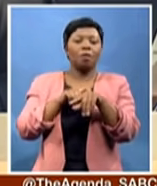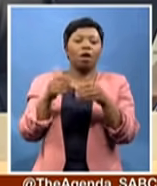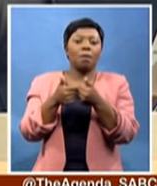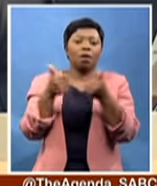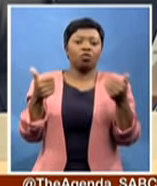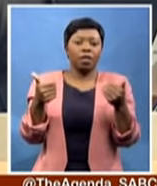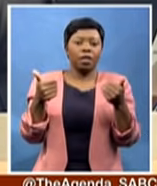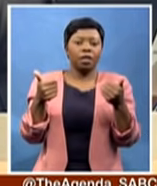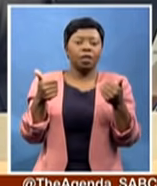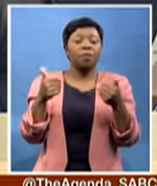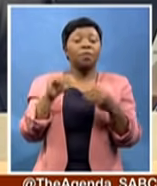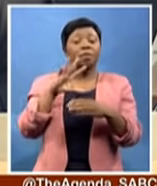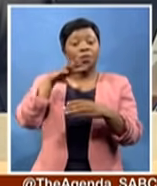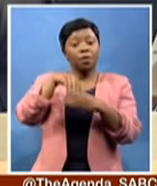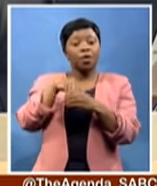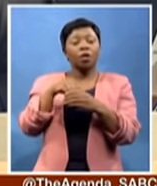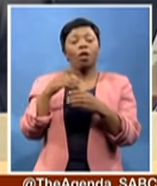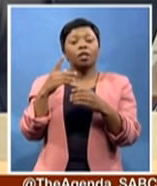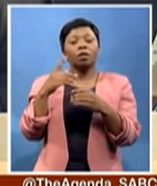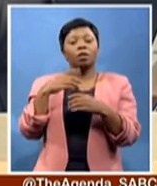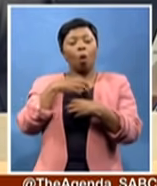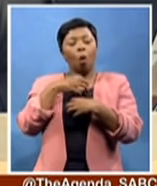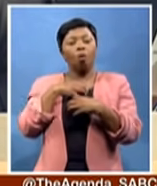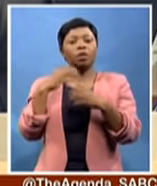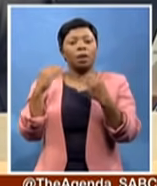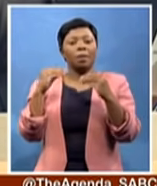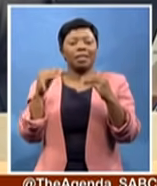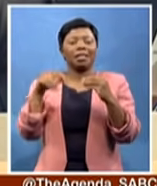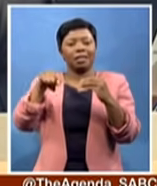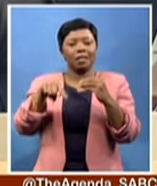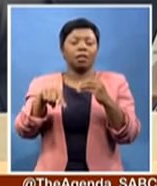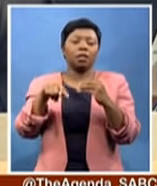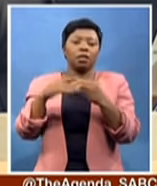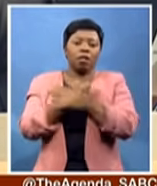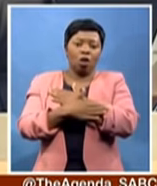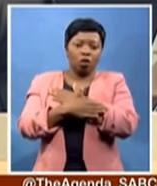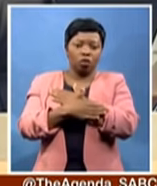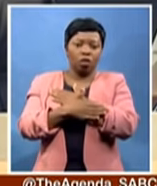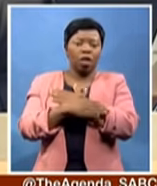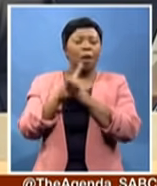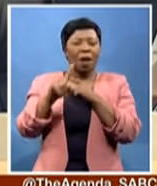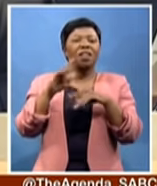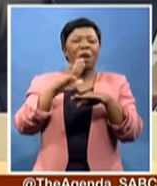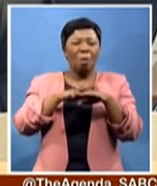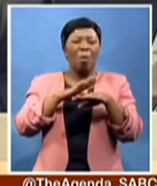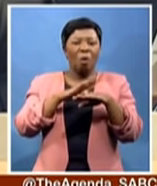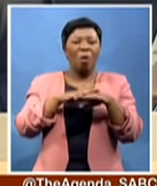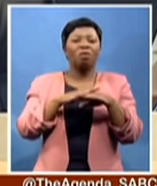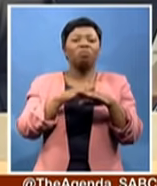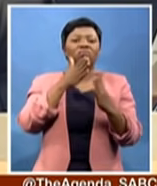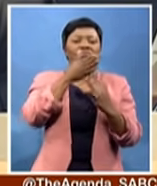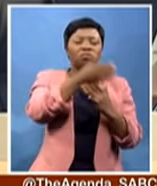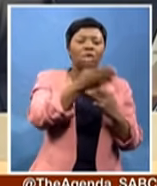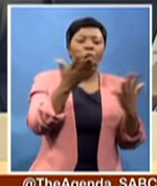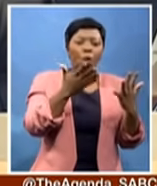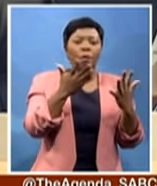enterprises, but it also went broader than that into private business establishments